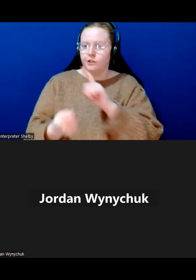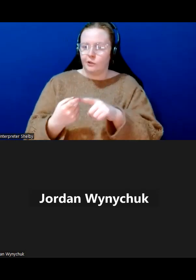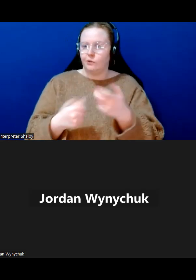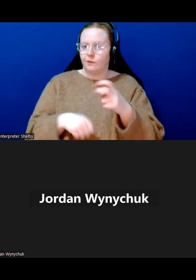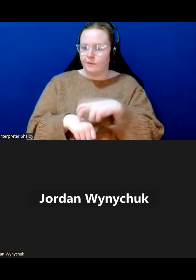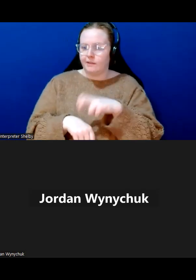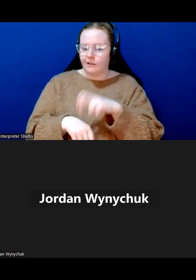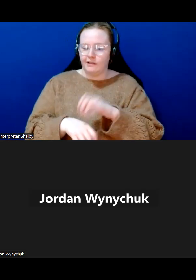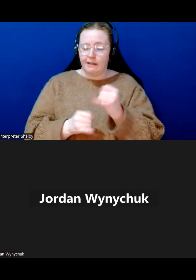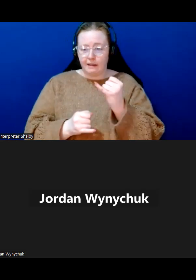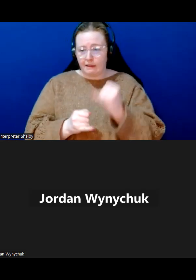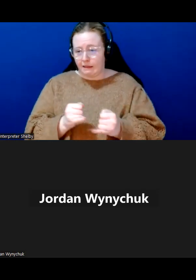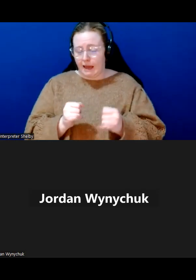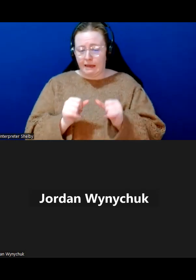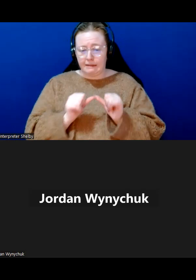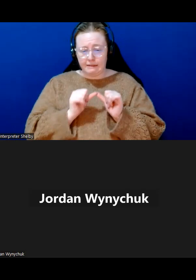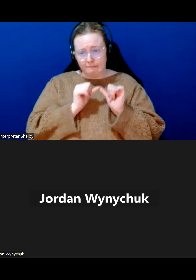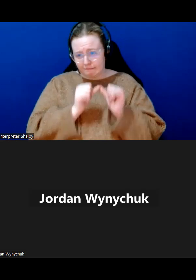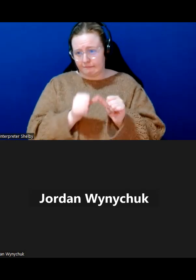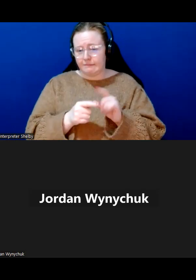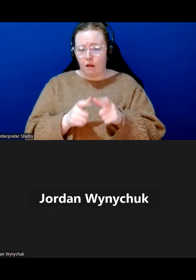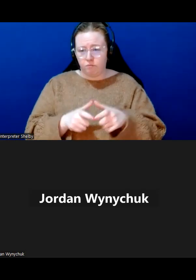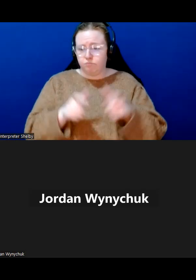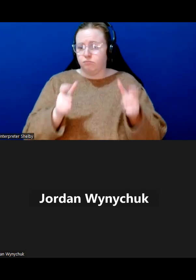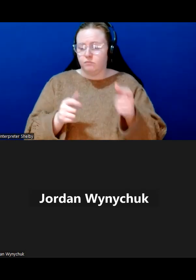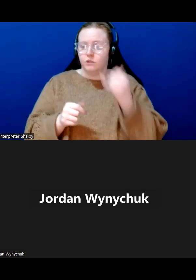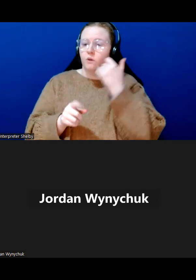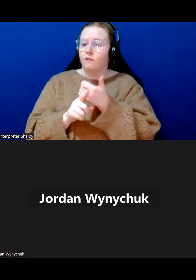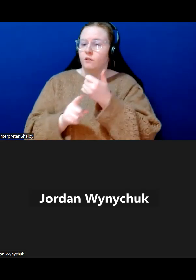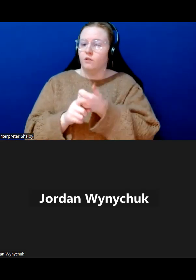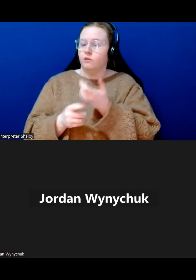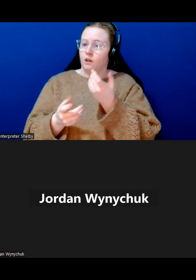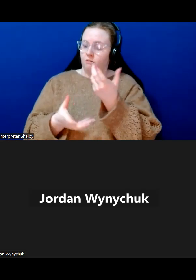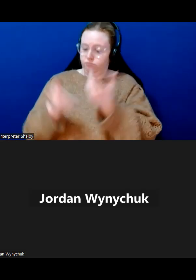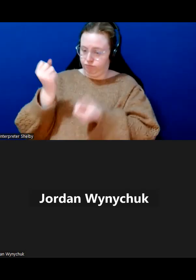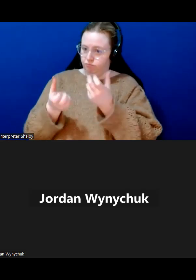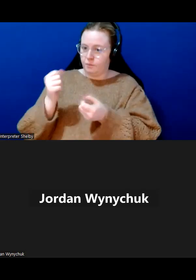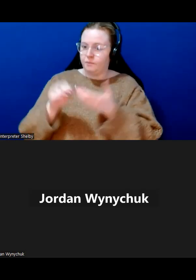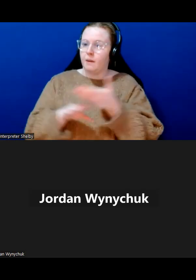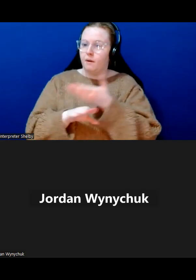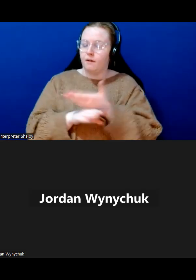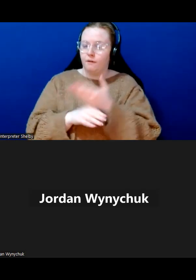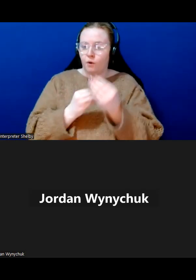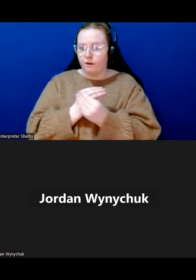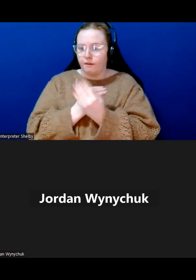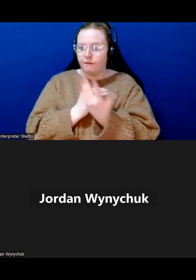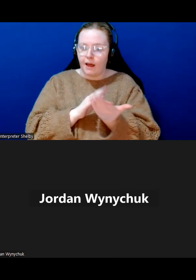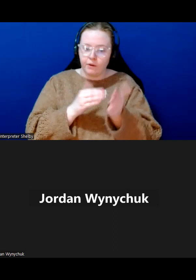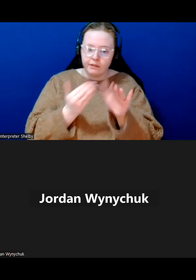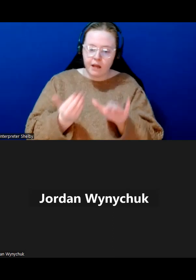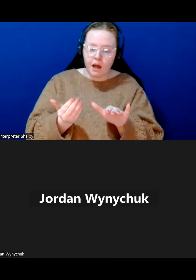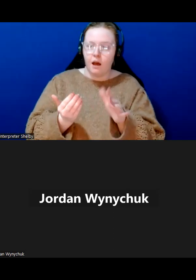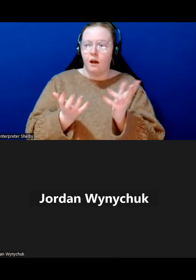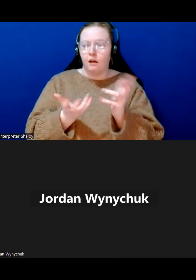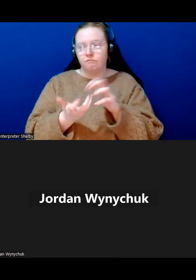of push to get big. So if you're taking them before the flowers die off and they all fall over and they kind of